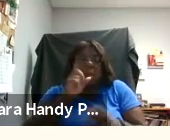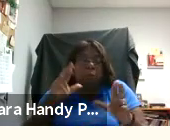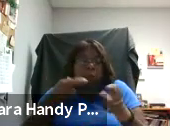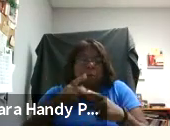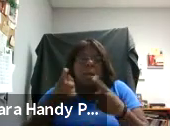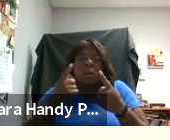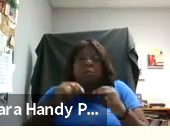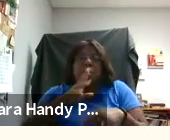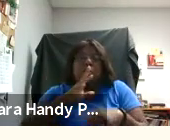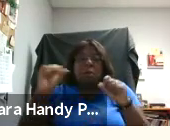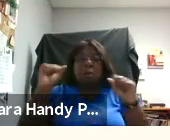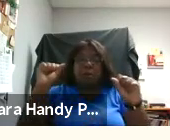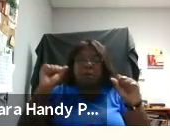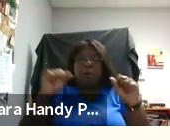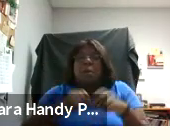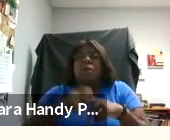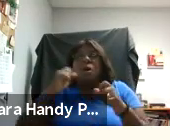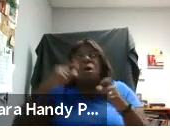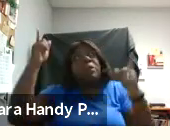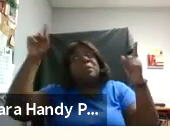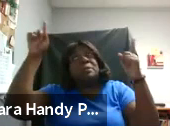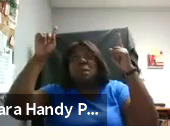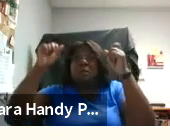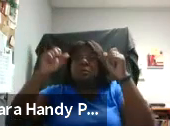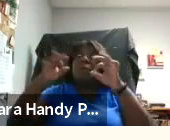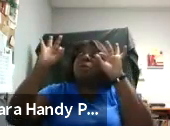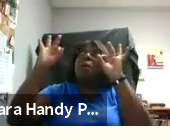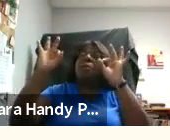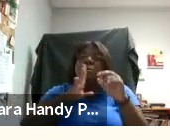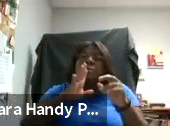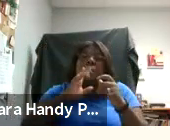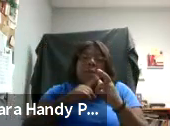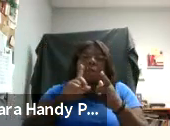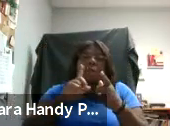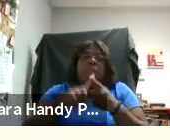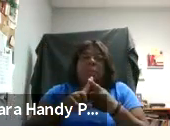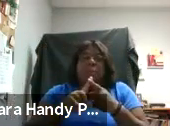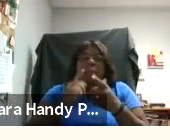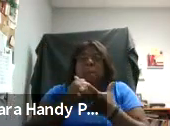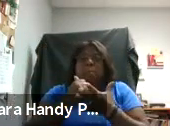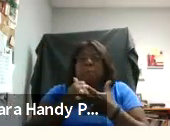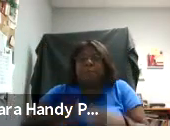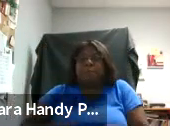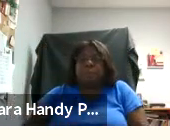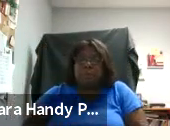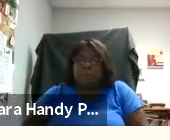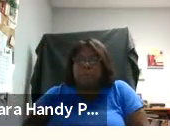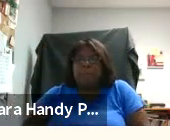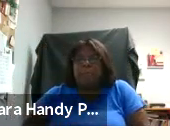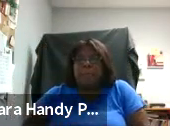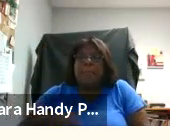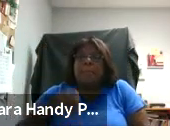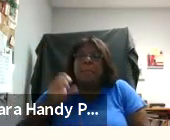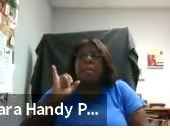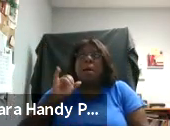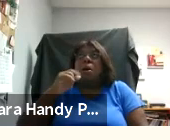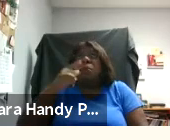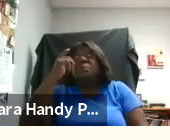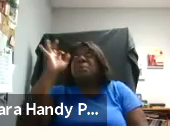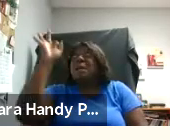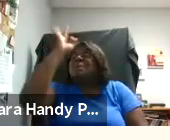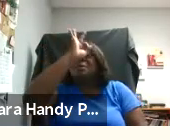louder. Mics are all on the ceiling, so if you Okay. look up a little bit when you speak, if you have to, that's where they are. Those black dots on the ceiling are all mics. Oh, those black dots are mics, huh?